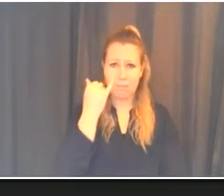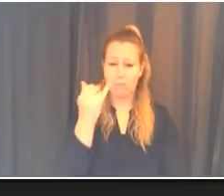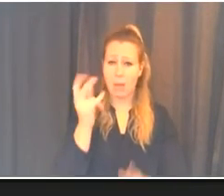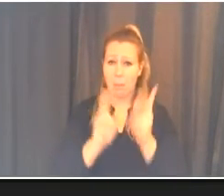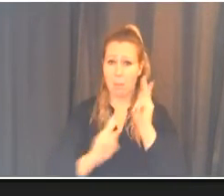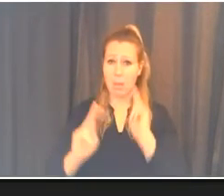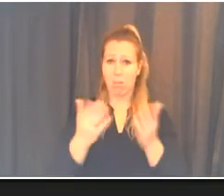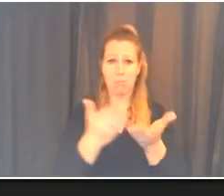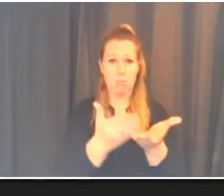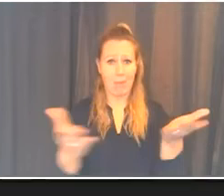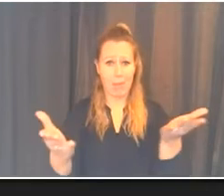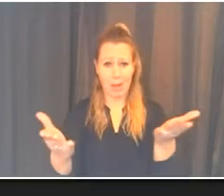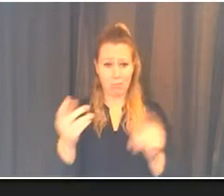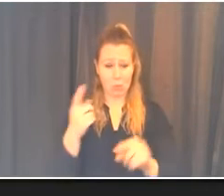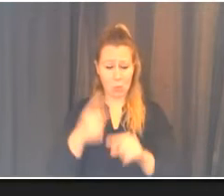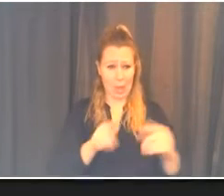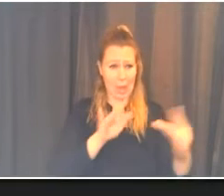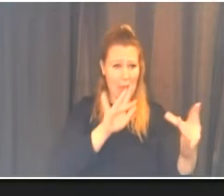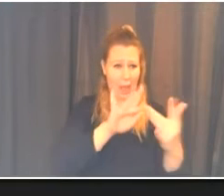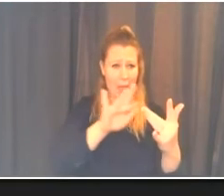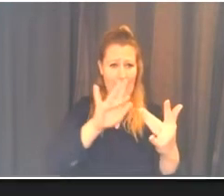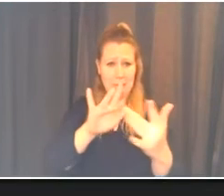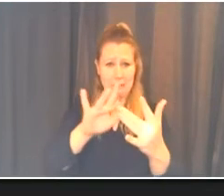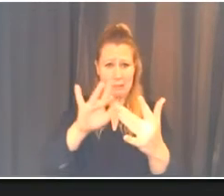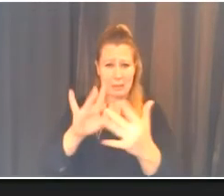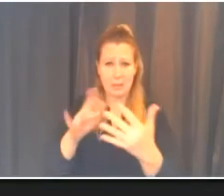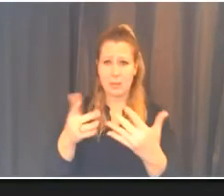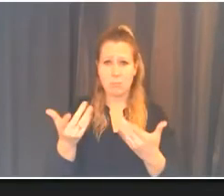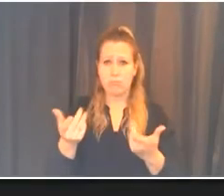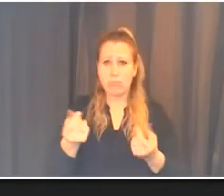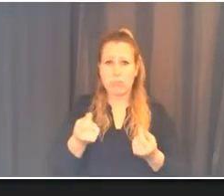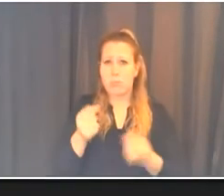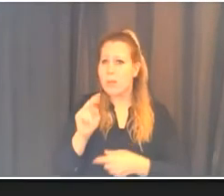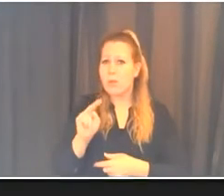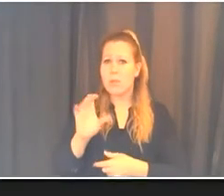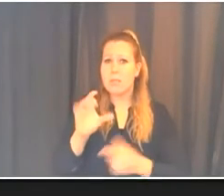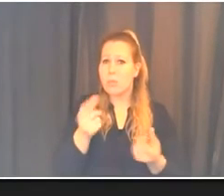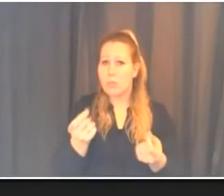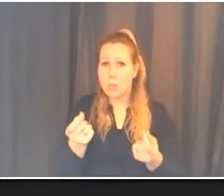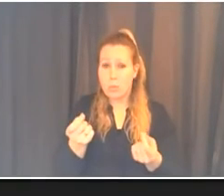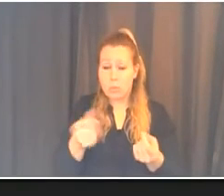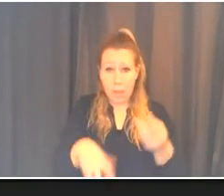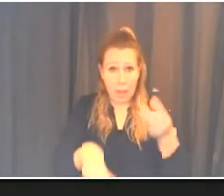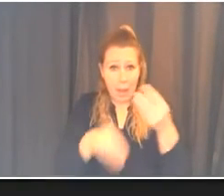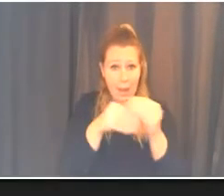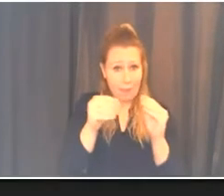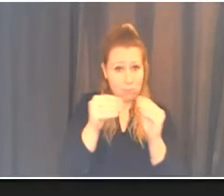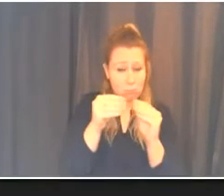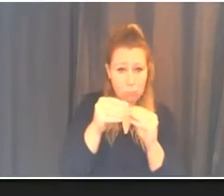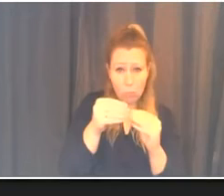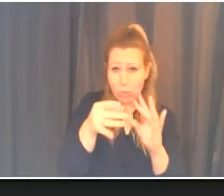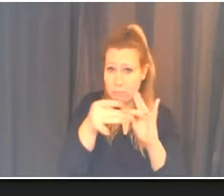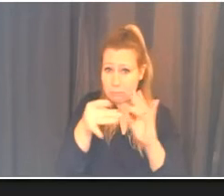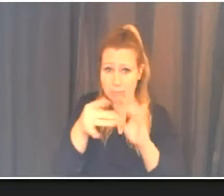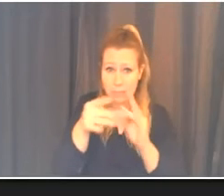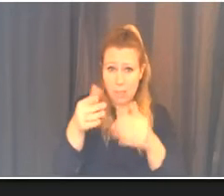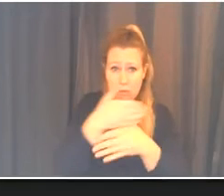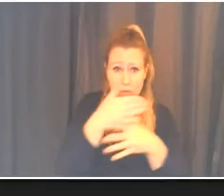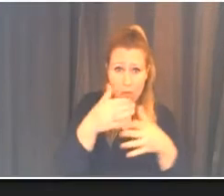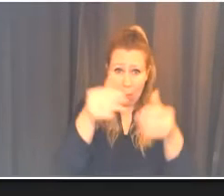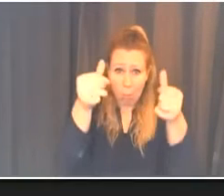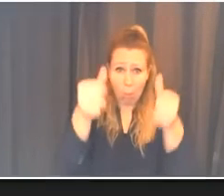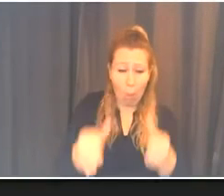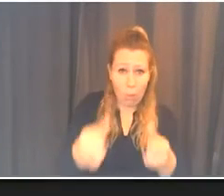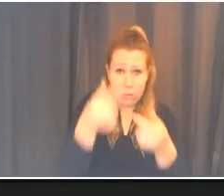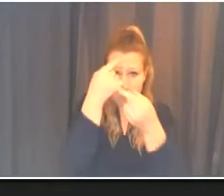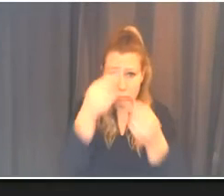between Tanya and any of the institutions that she may have interacted with I know that she had not interacted with VIP um but